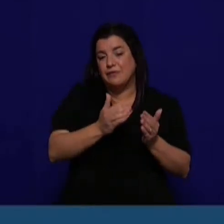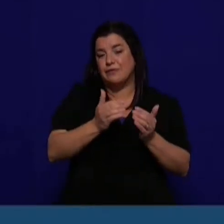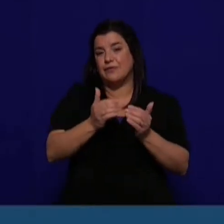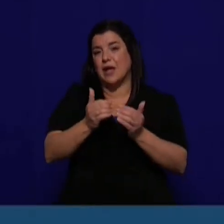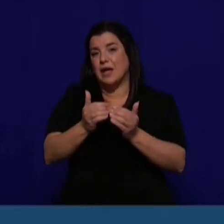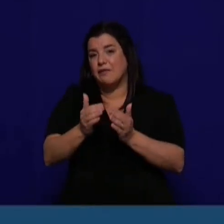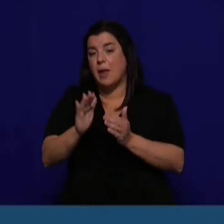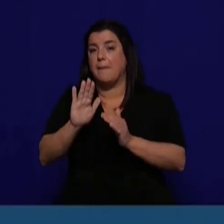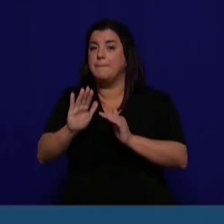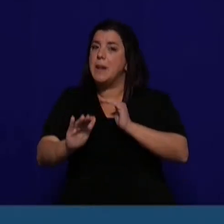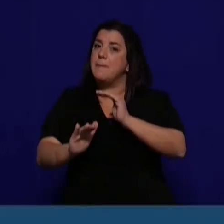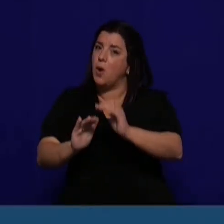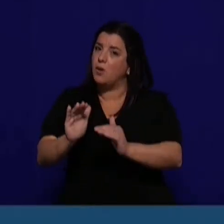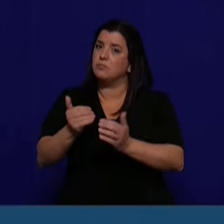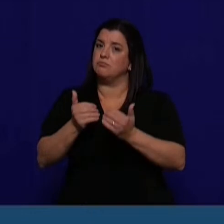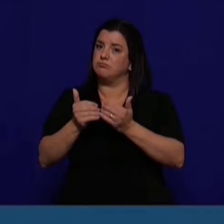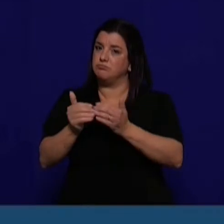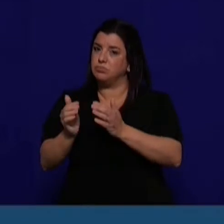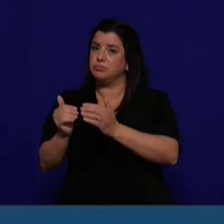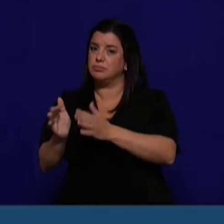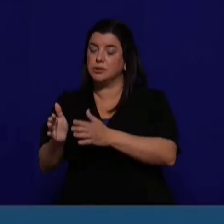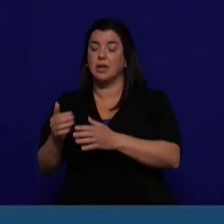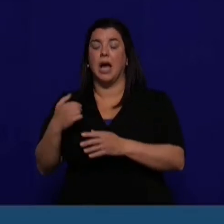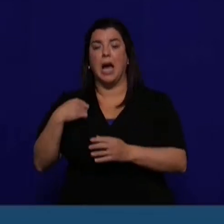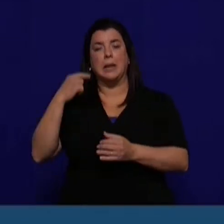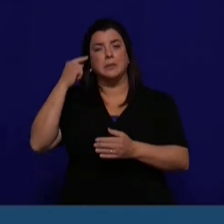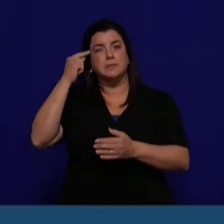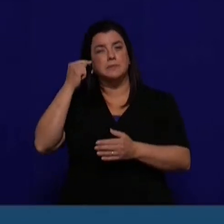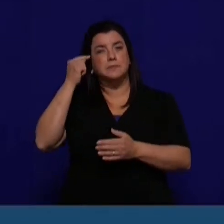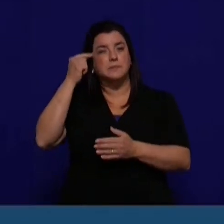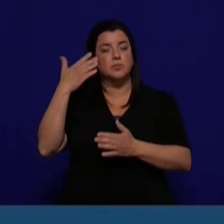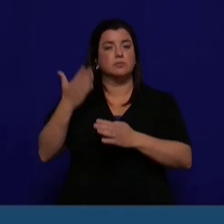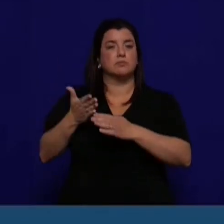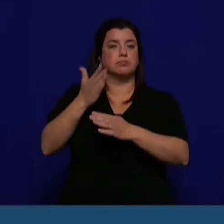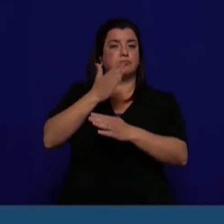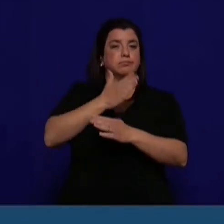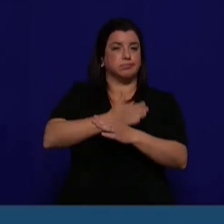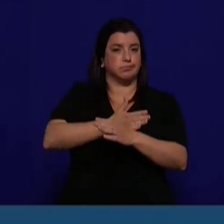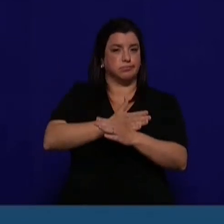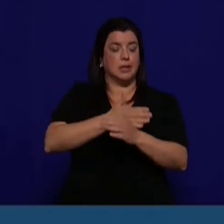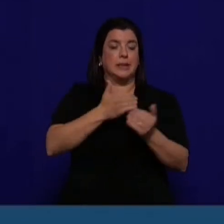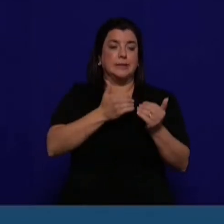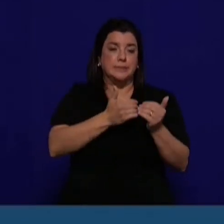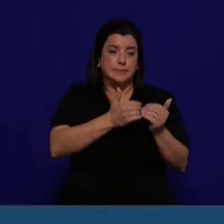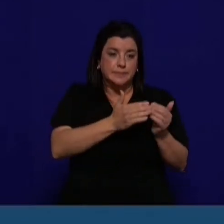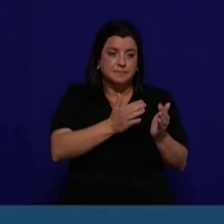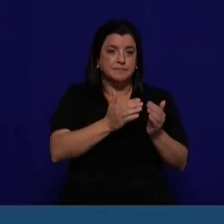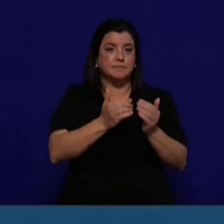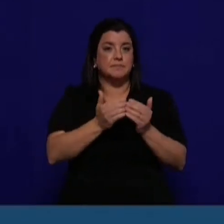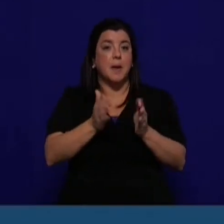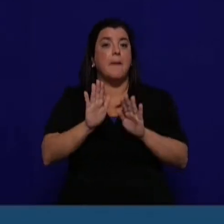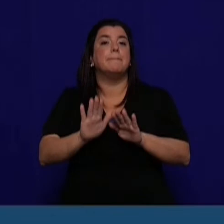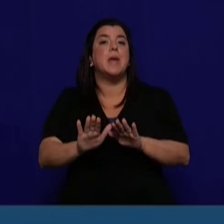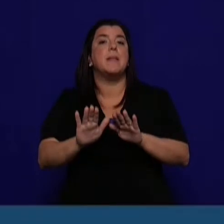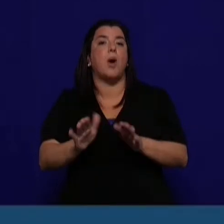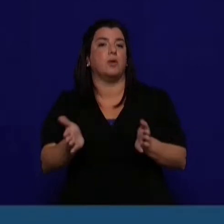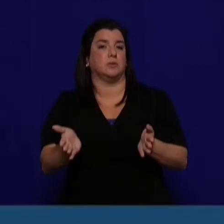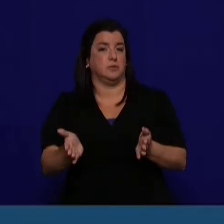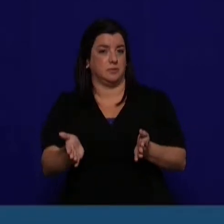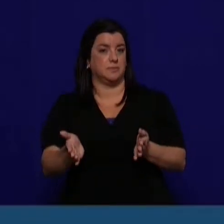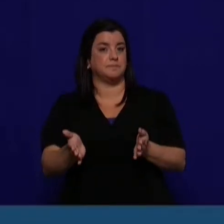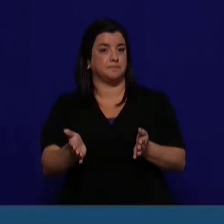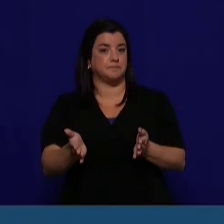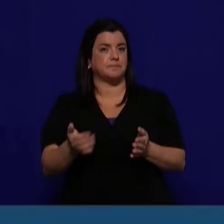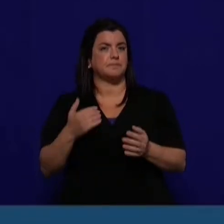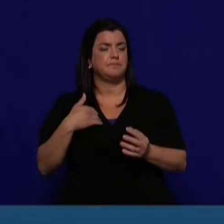rajtu huwa il-pjan li ikun hemm kawtela li rilaxx ikun bil-mod ħafna. Il-focus kien